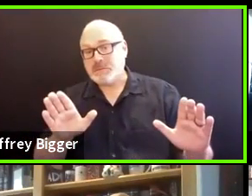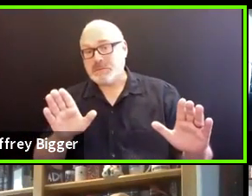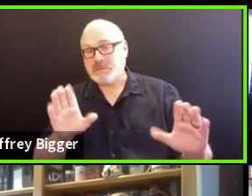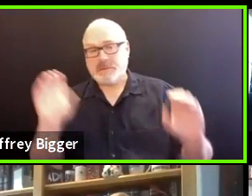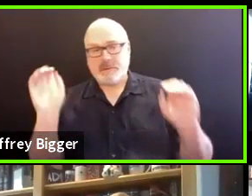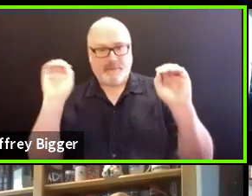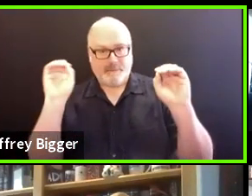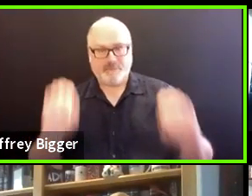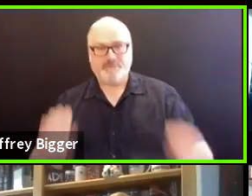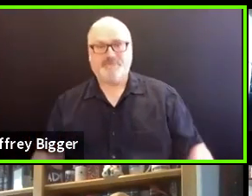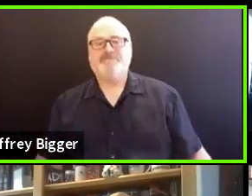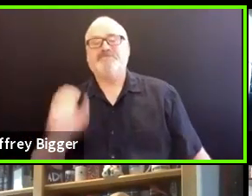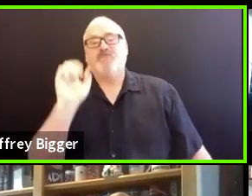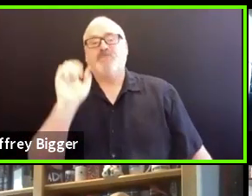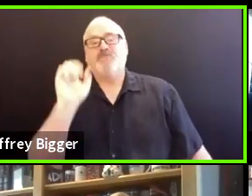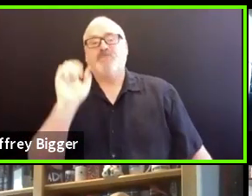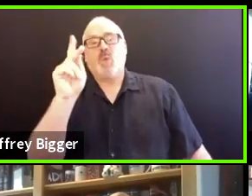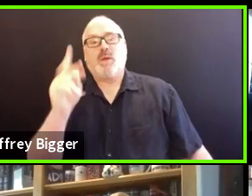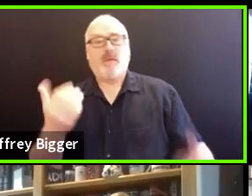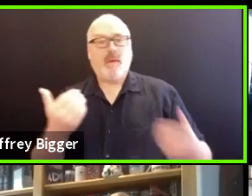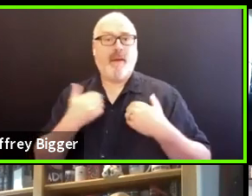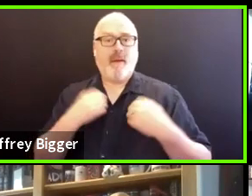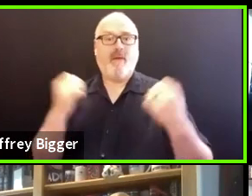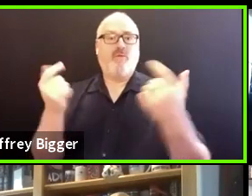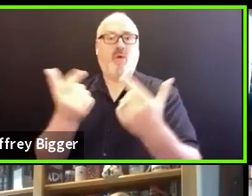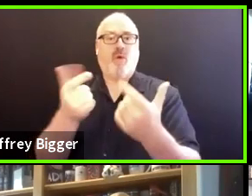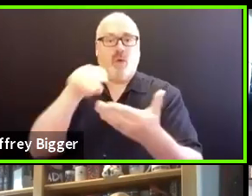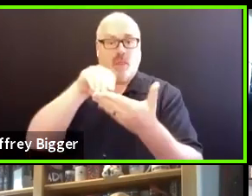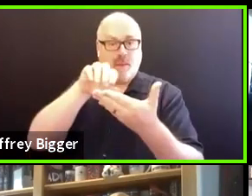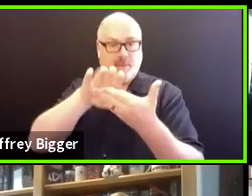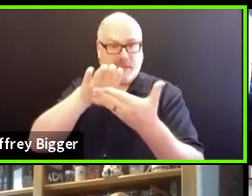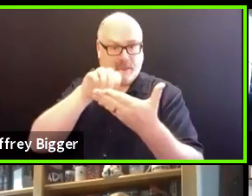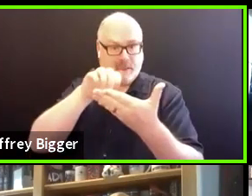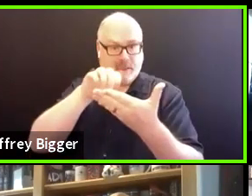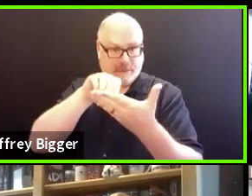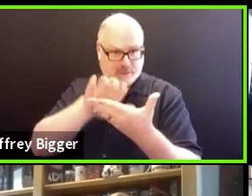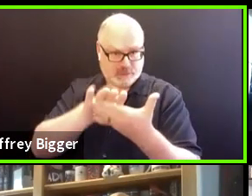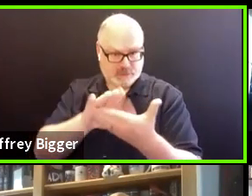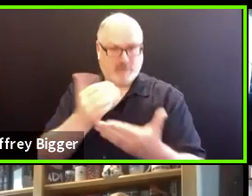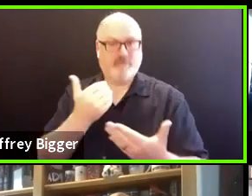Okay, we have all the minutes.